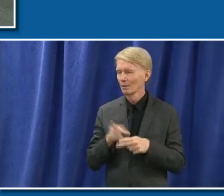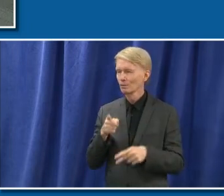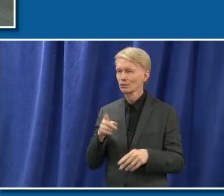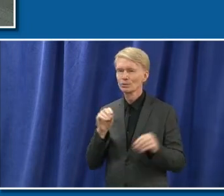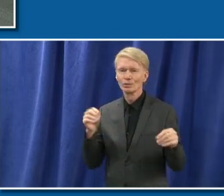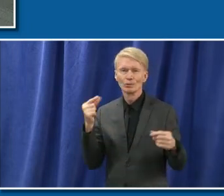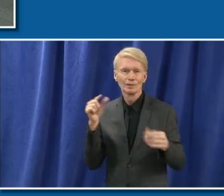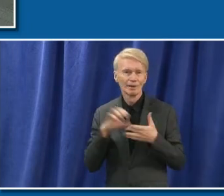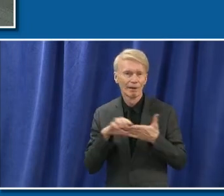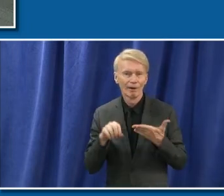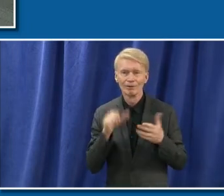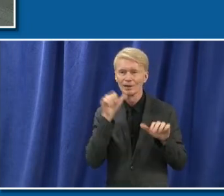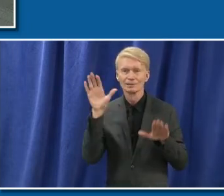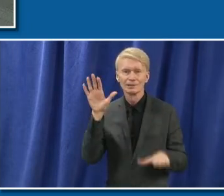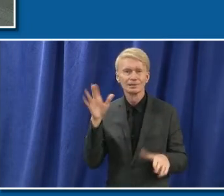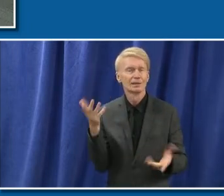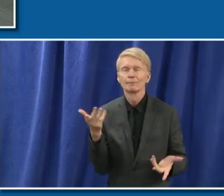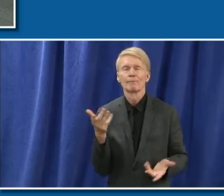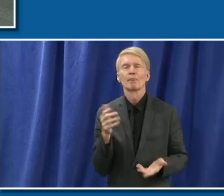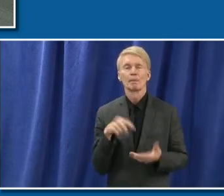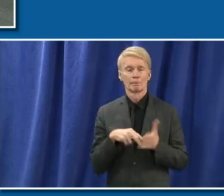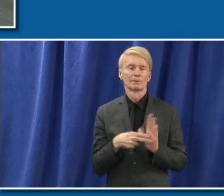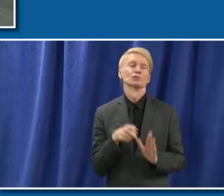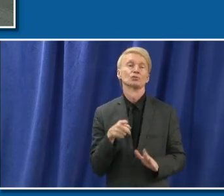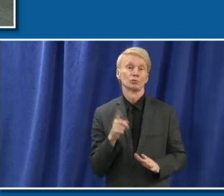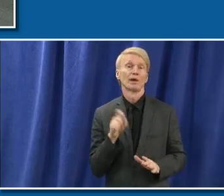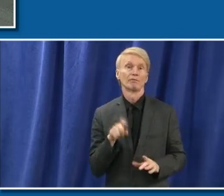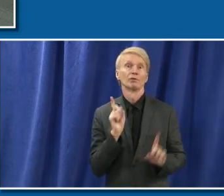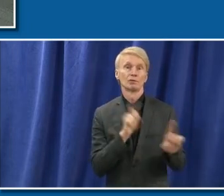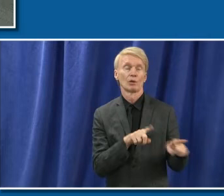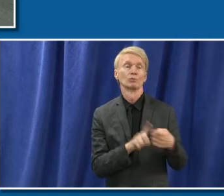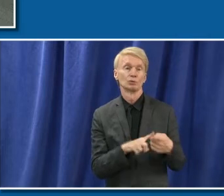vaccine. And whether that is you're going to a location to receive a